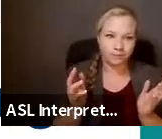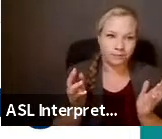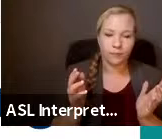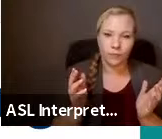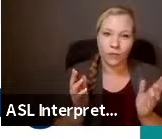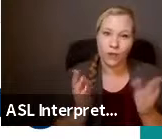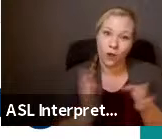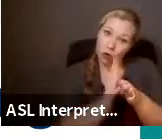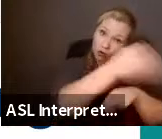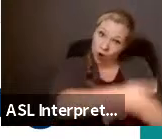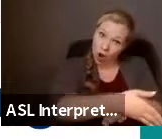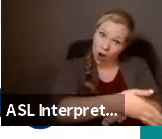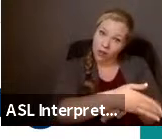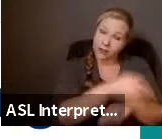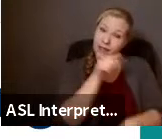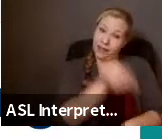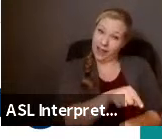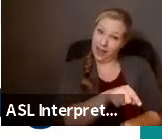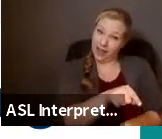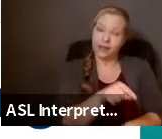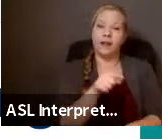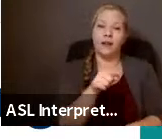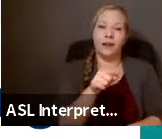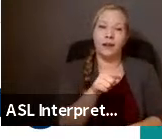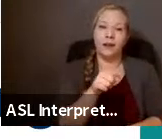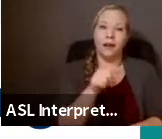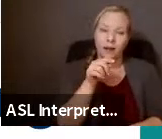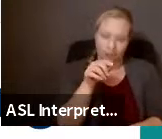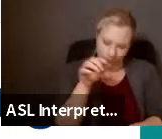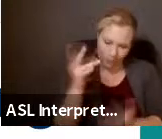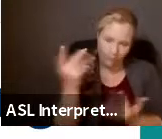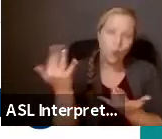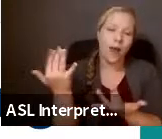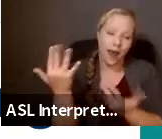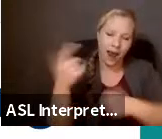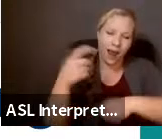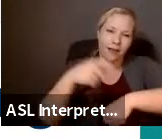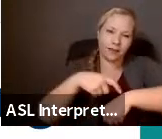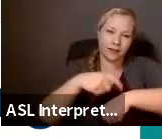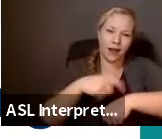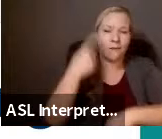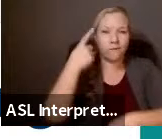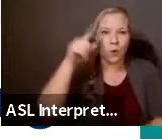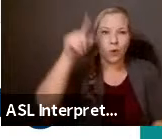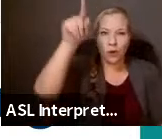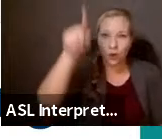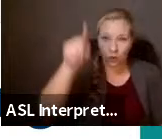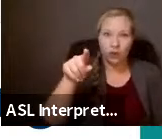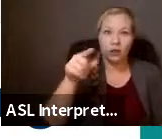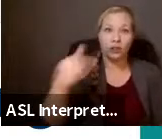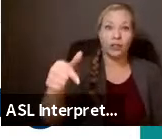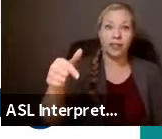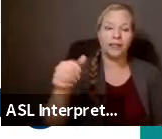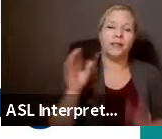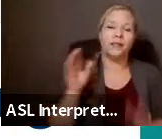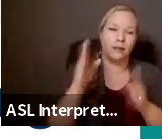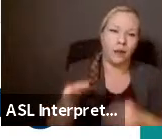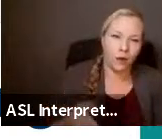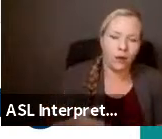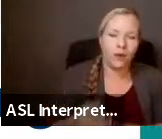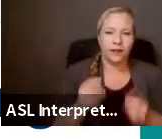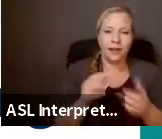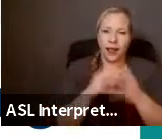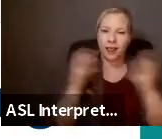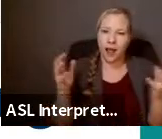Crossing that street, you'll likely have to wait a little bit longer for the signal. You know, there's a lot to contend with at